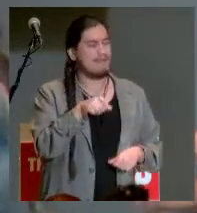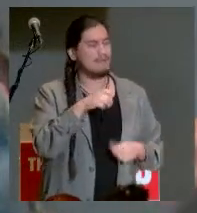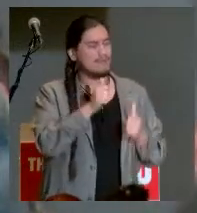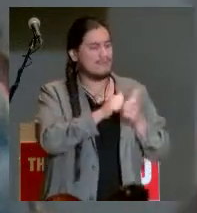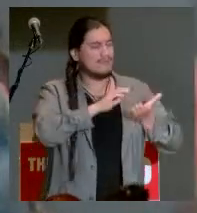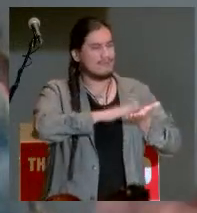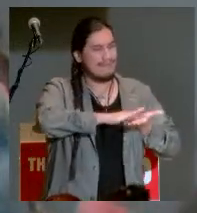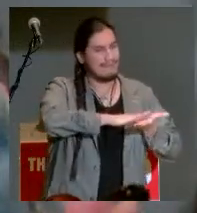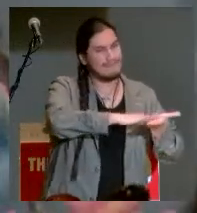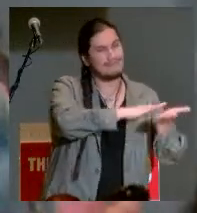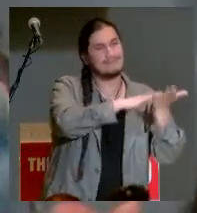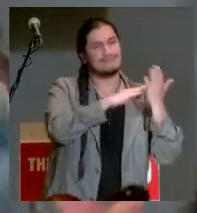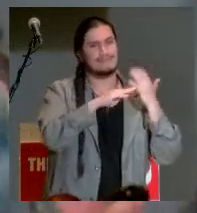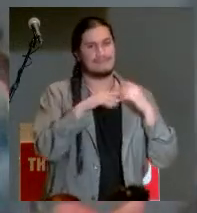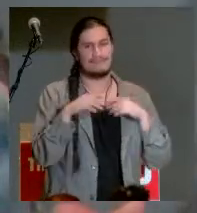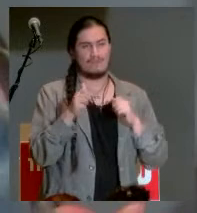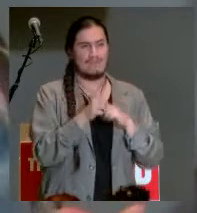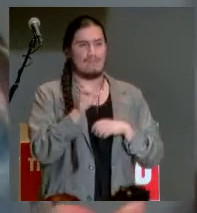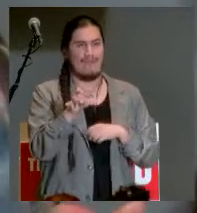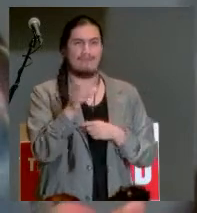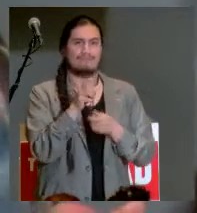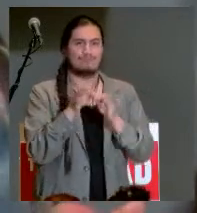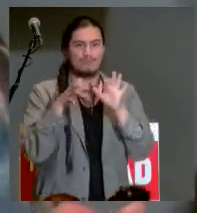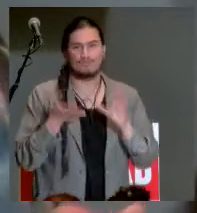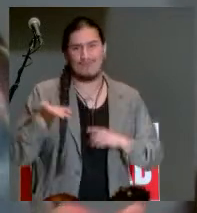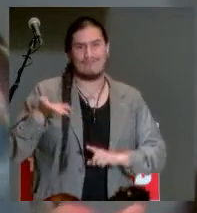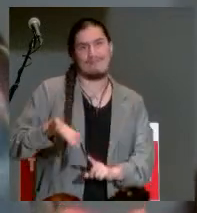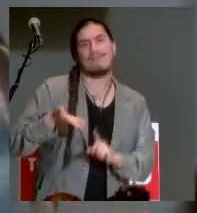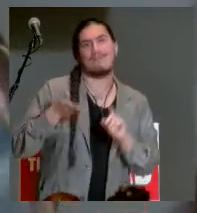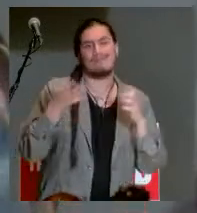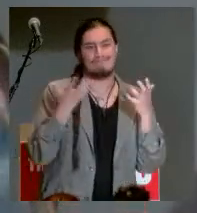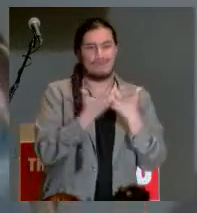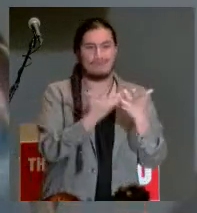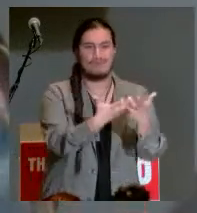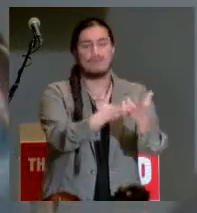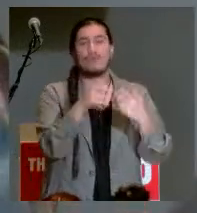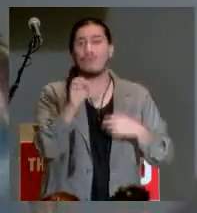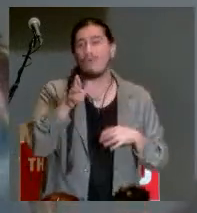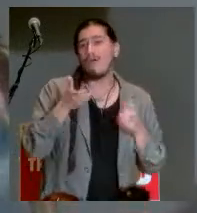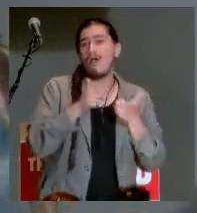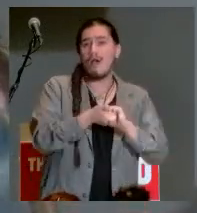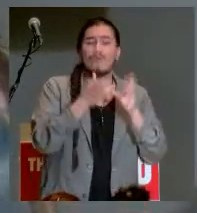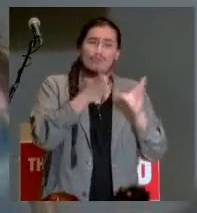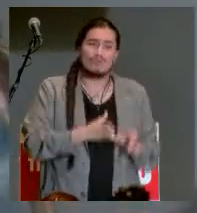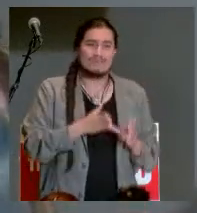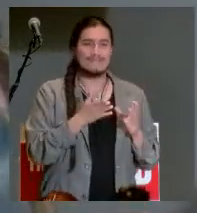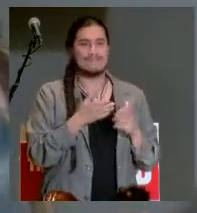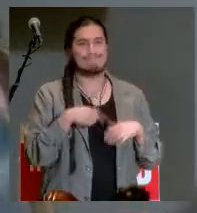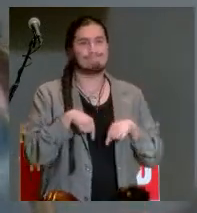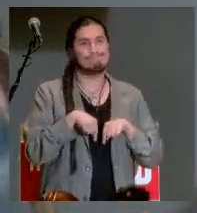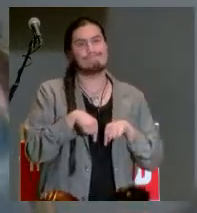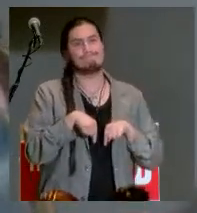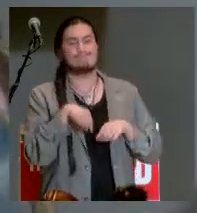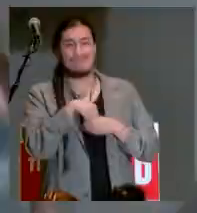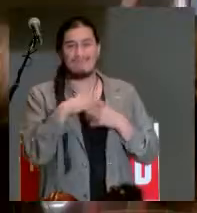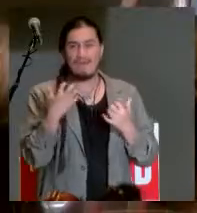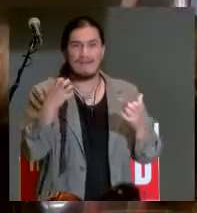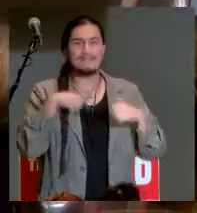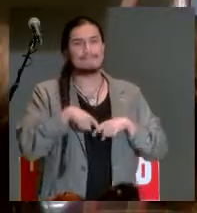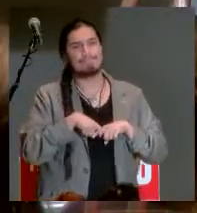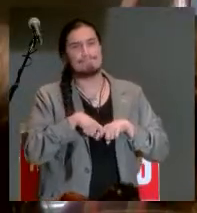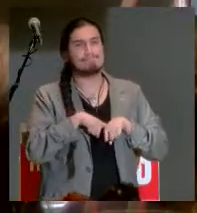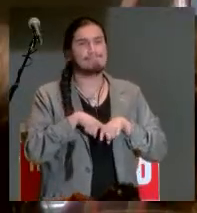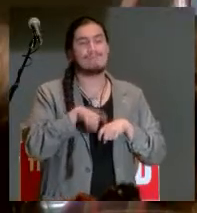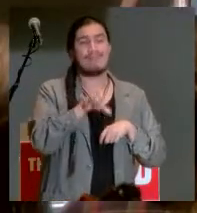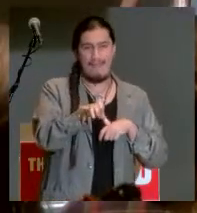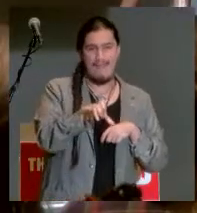of that signing right there, you know what I mean? Or even the way somebody fidgets in the audience, I